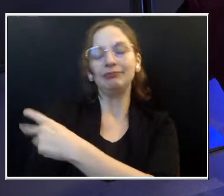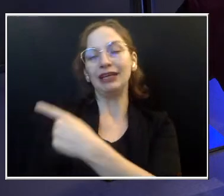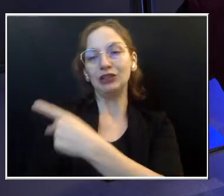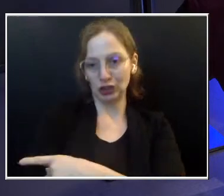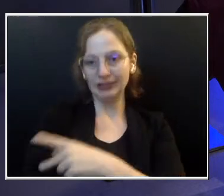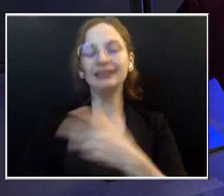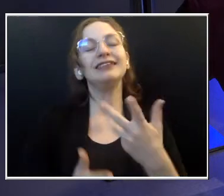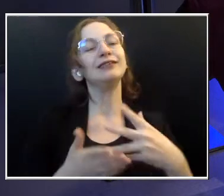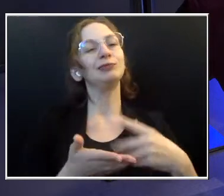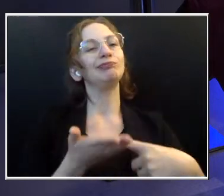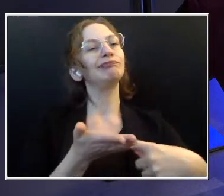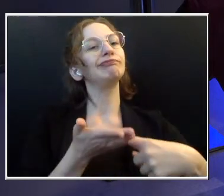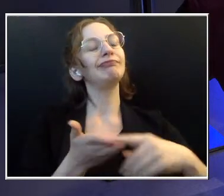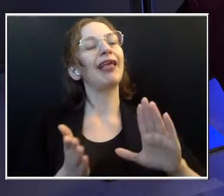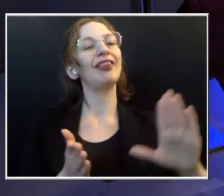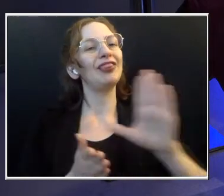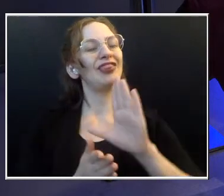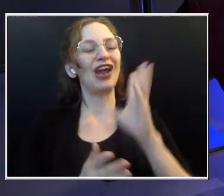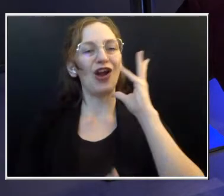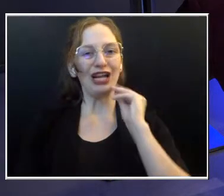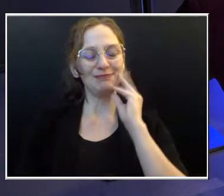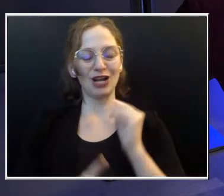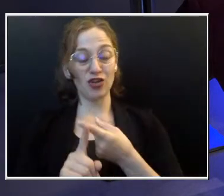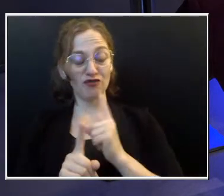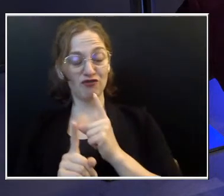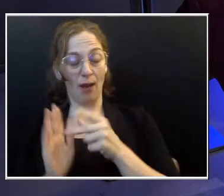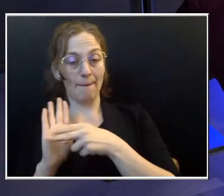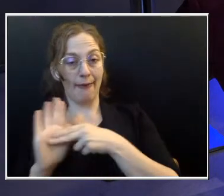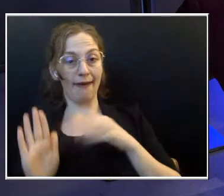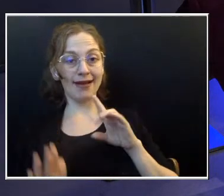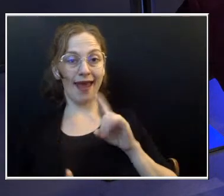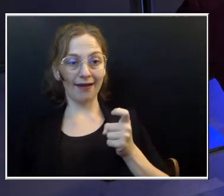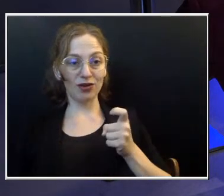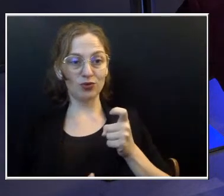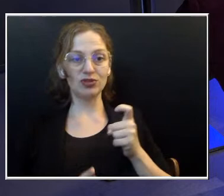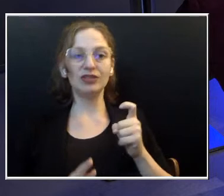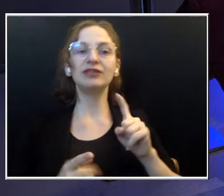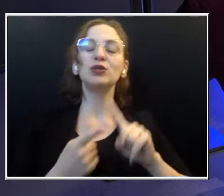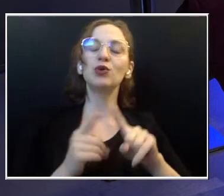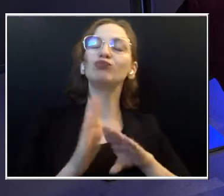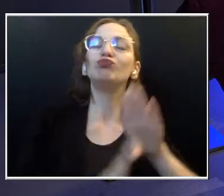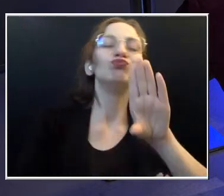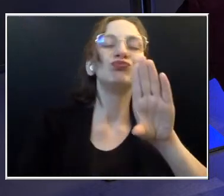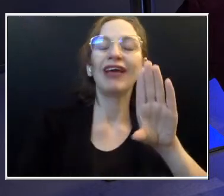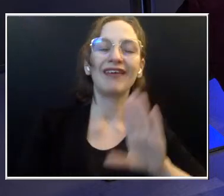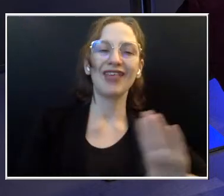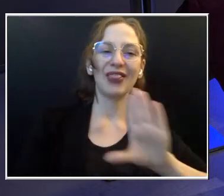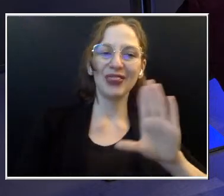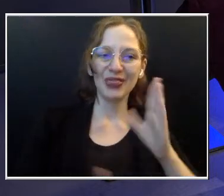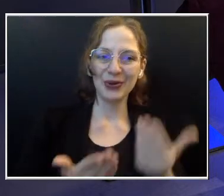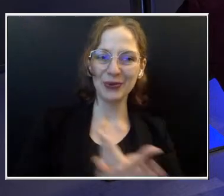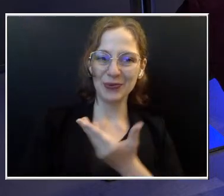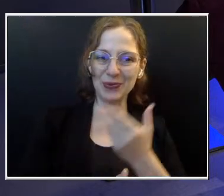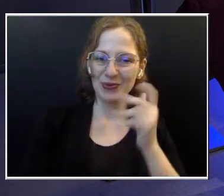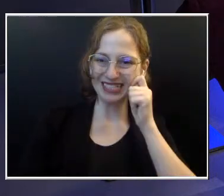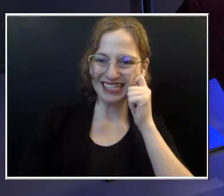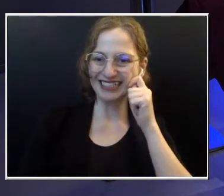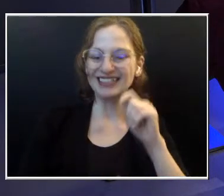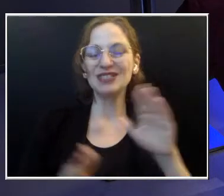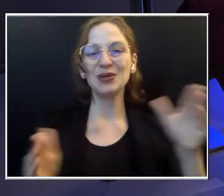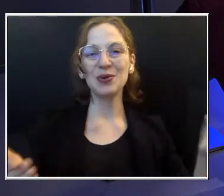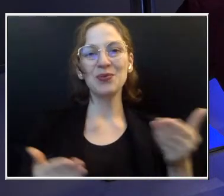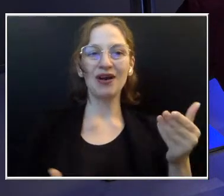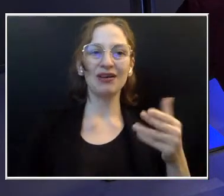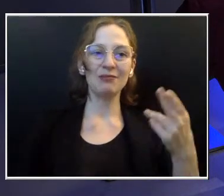cancer diagnosis to thriving in their new skin. We also welcome Heather and Cammie Crank as well, and